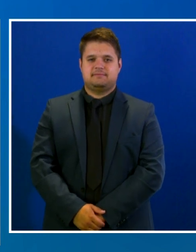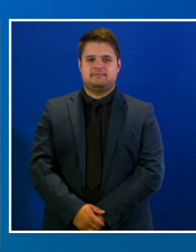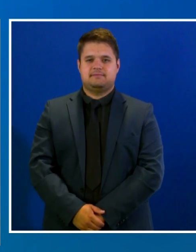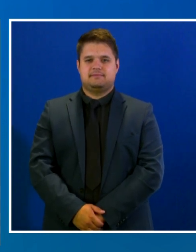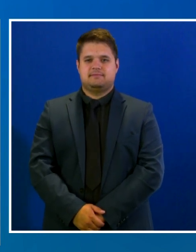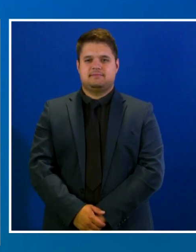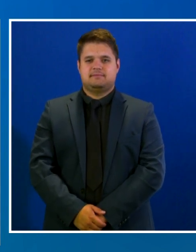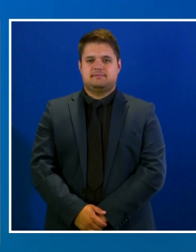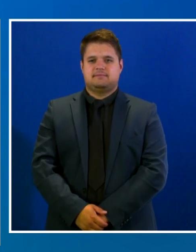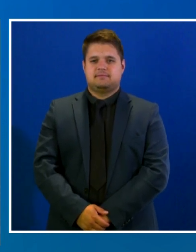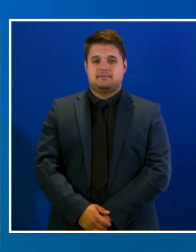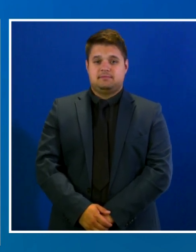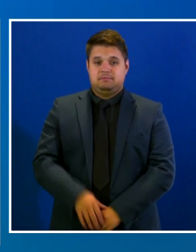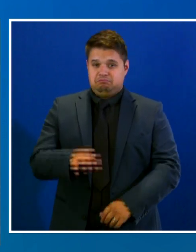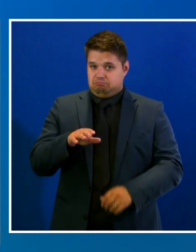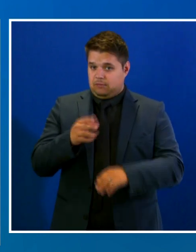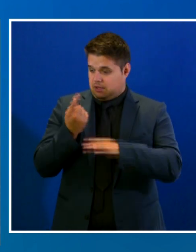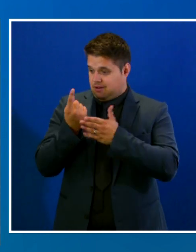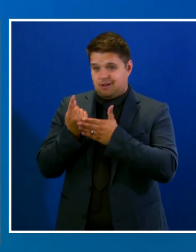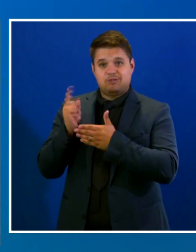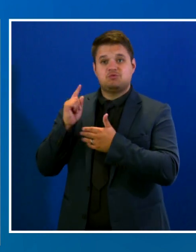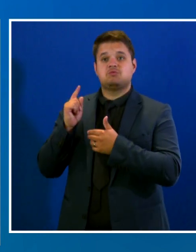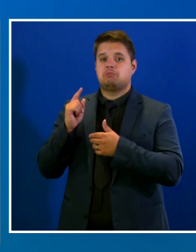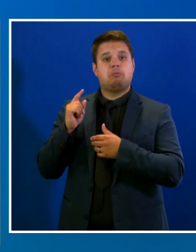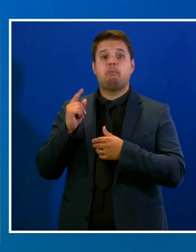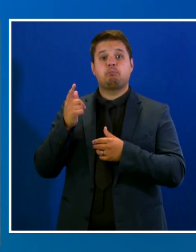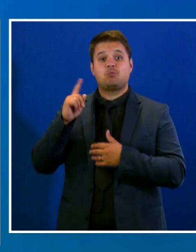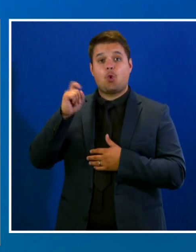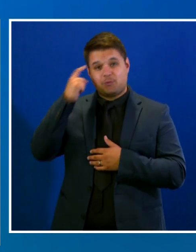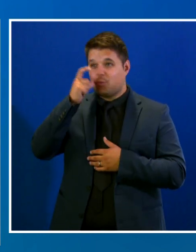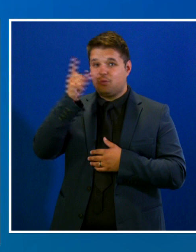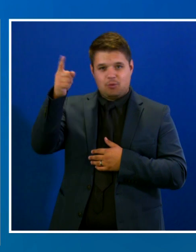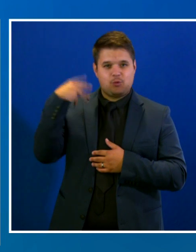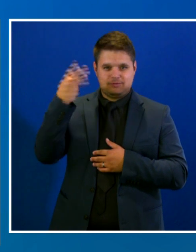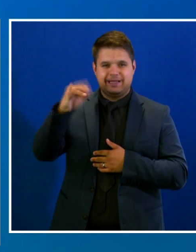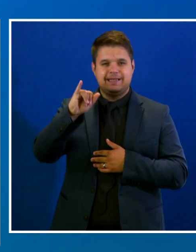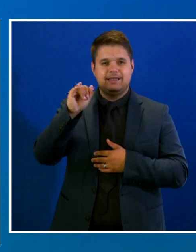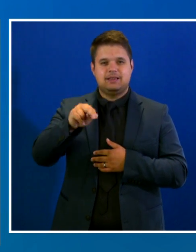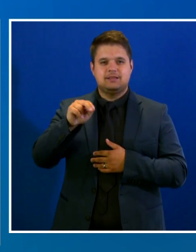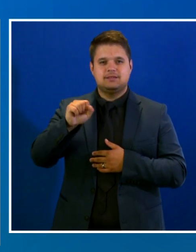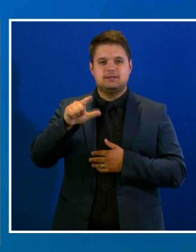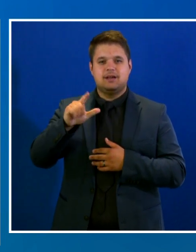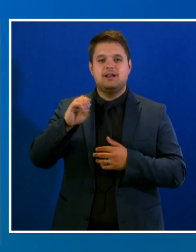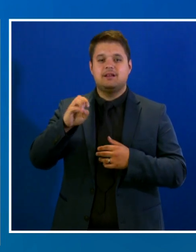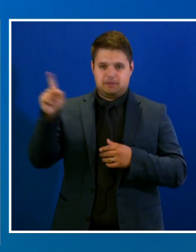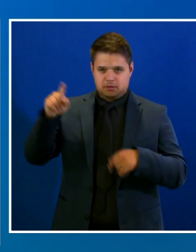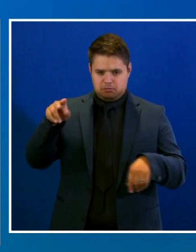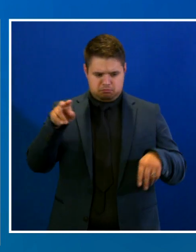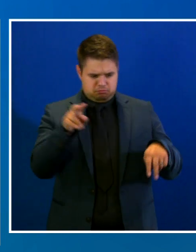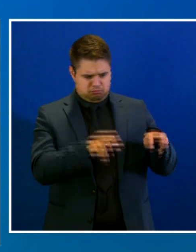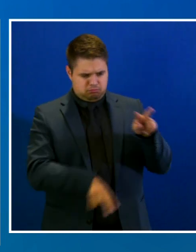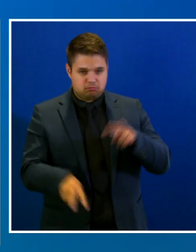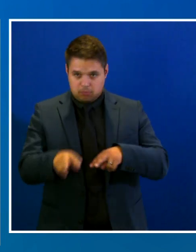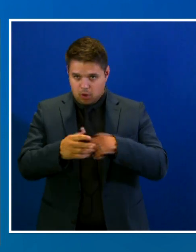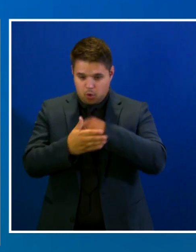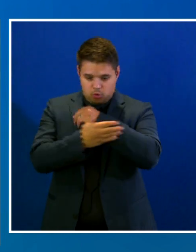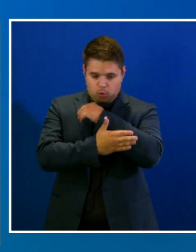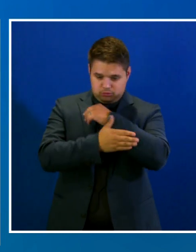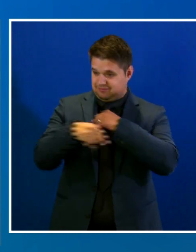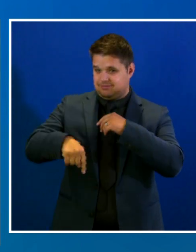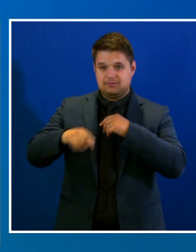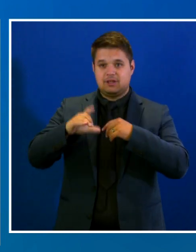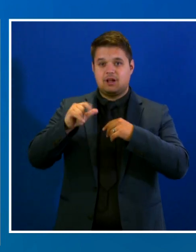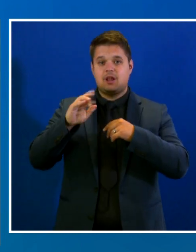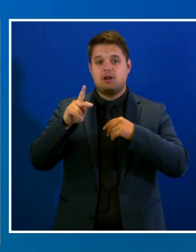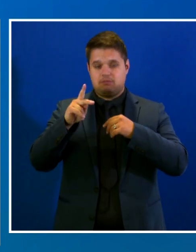Last week, Governor Inslee announced a 2-week pause in evaluating counties for any advancements or